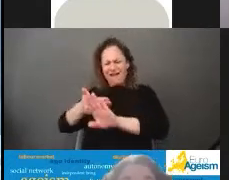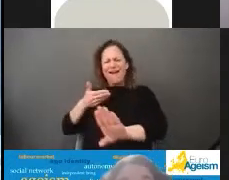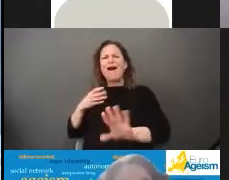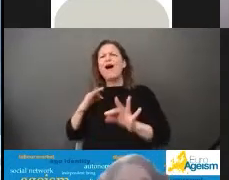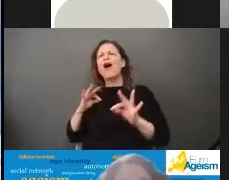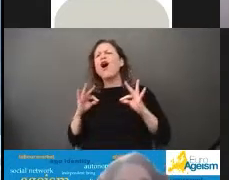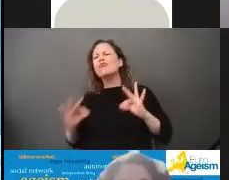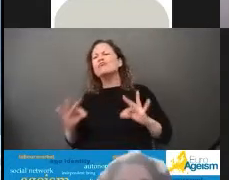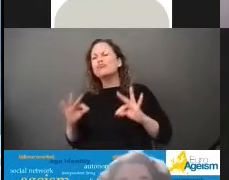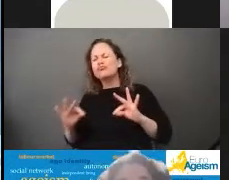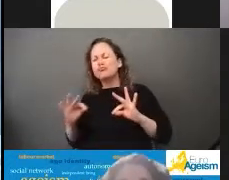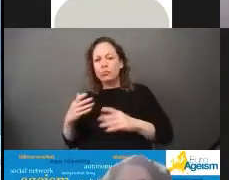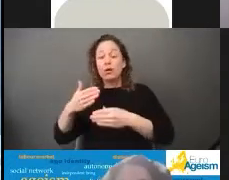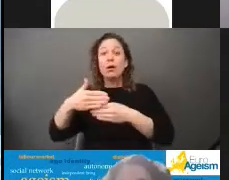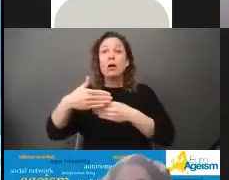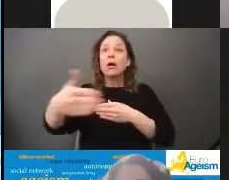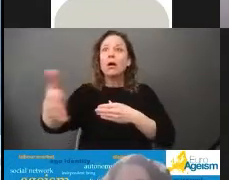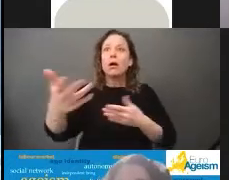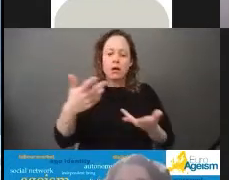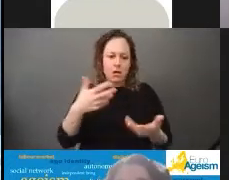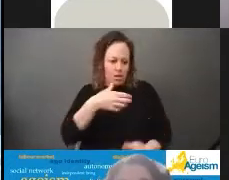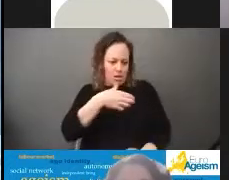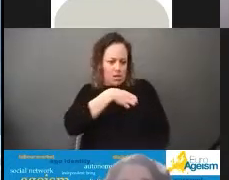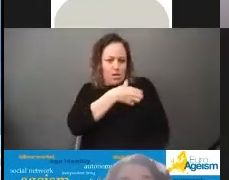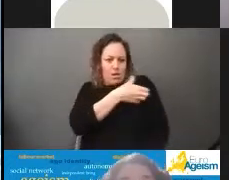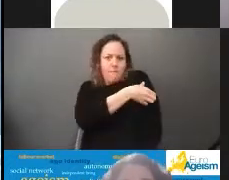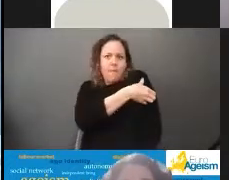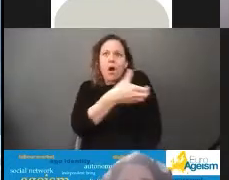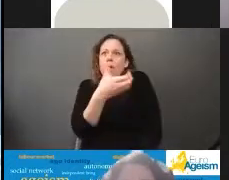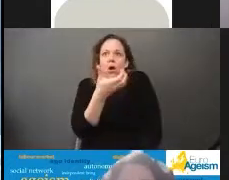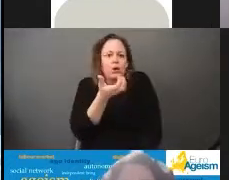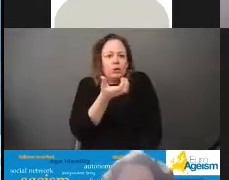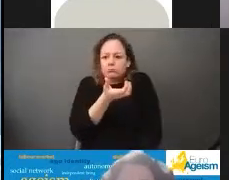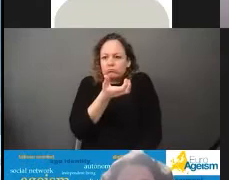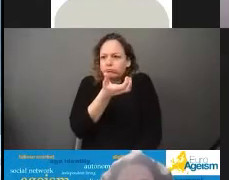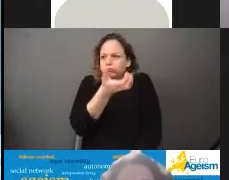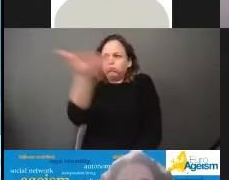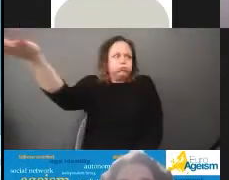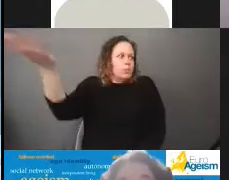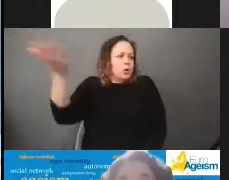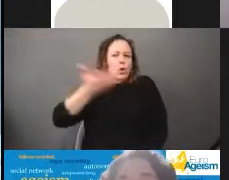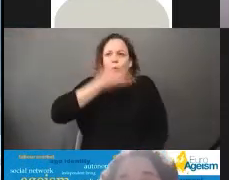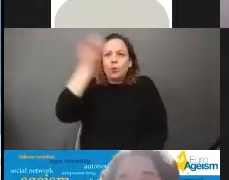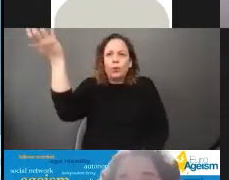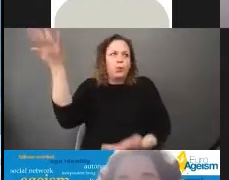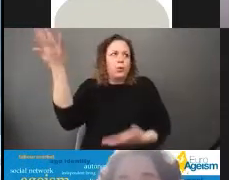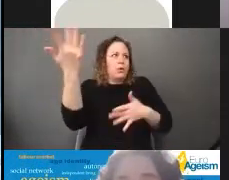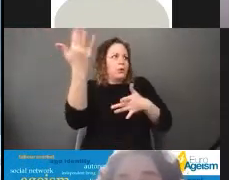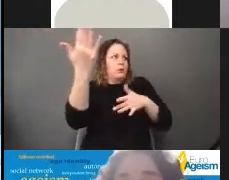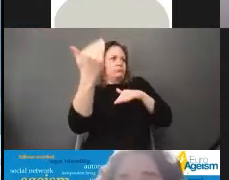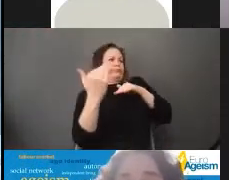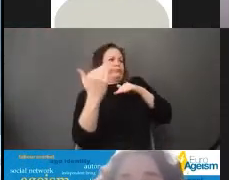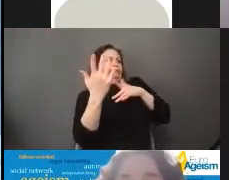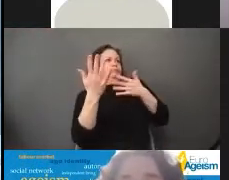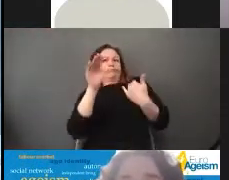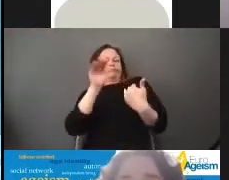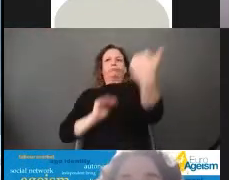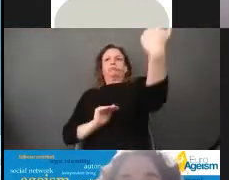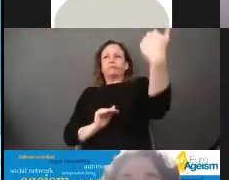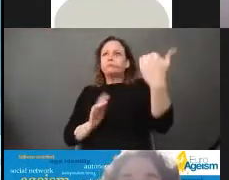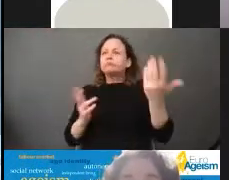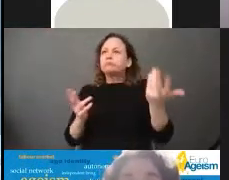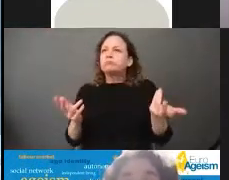as a loss of power and a very strong sense of power imbalance. And as one of the residents